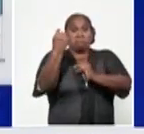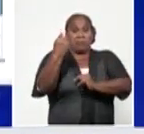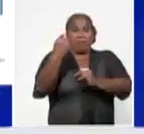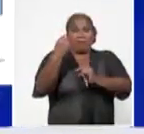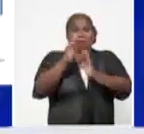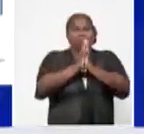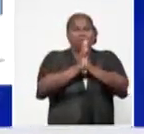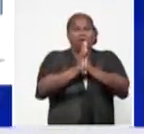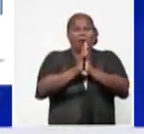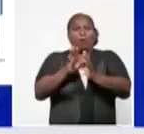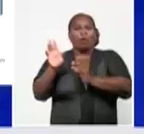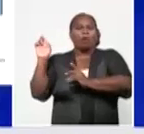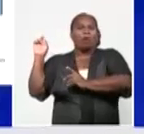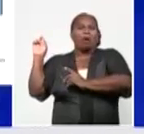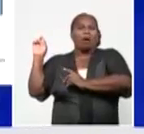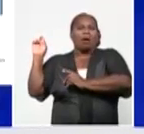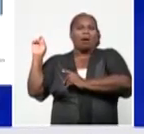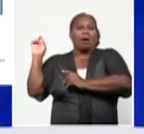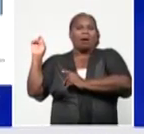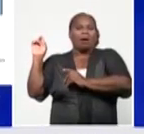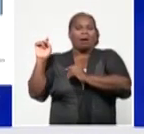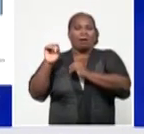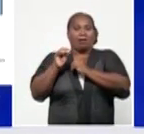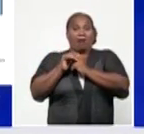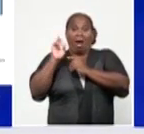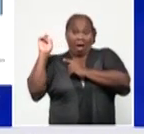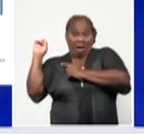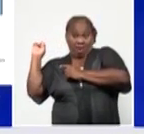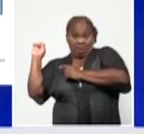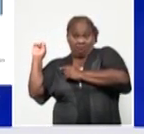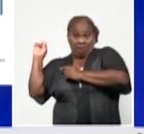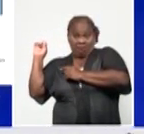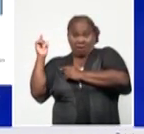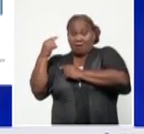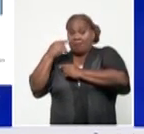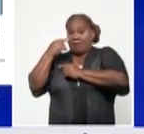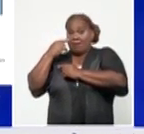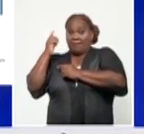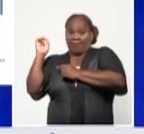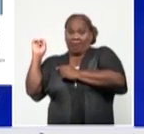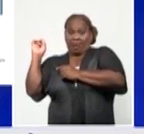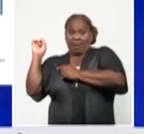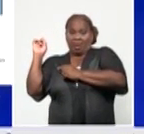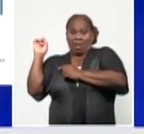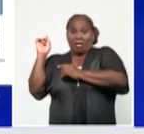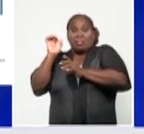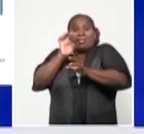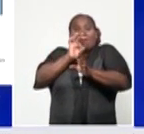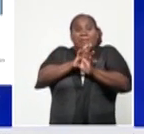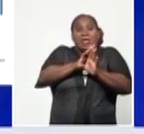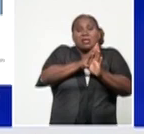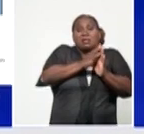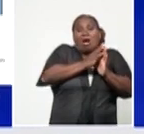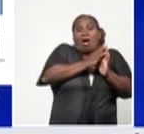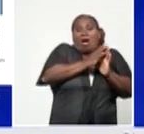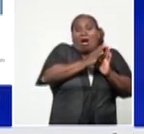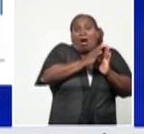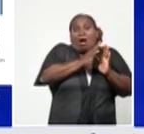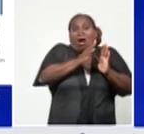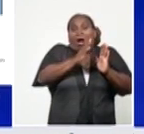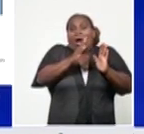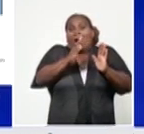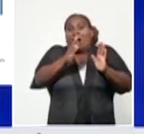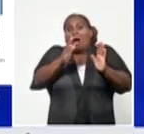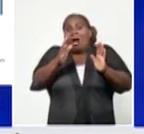image, showing the number of confirmed cases per day, we can see that since it began, the pandemic reached its